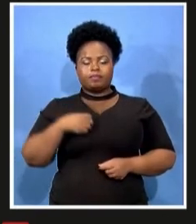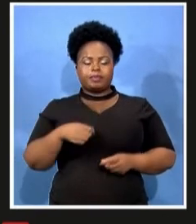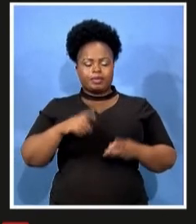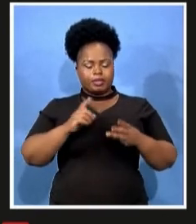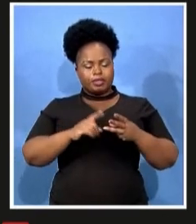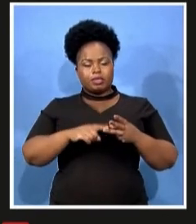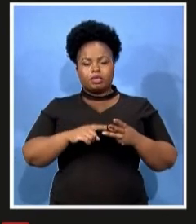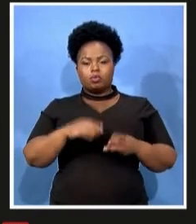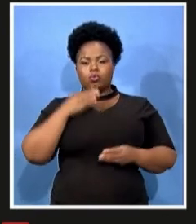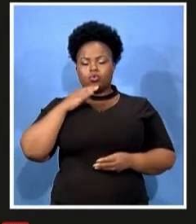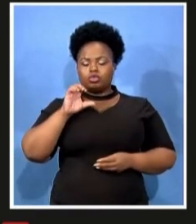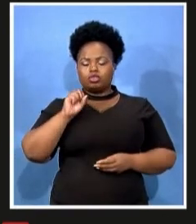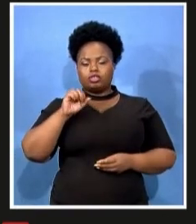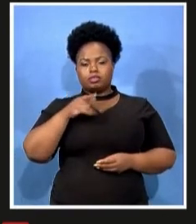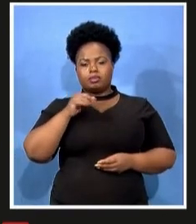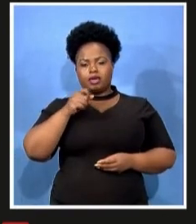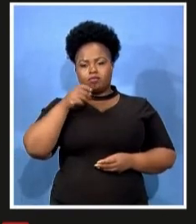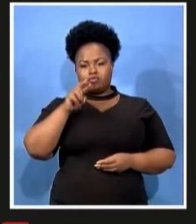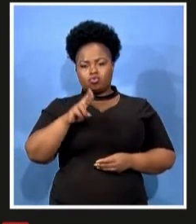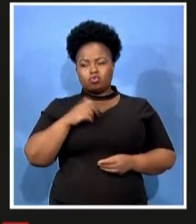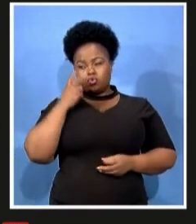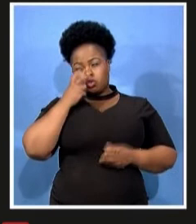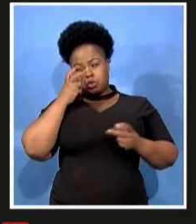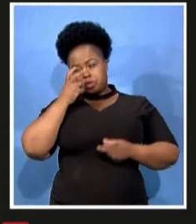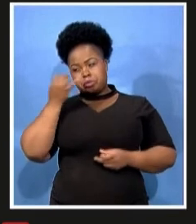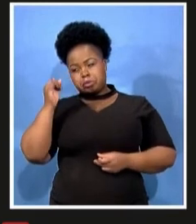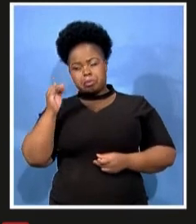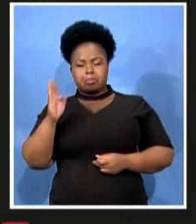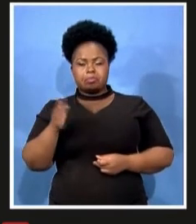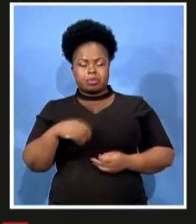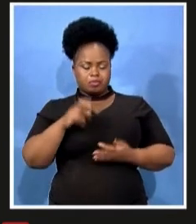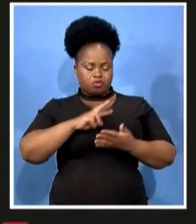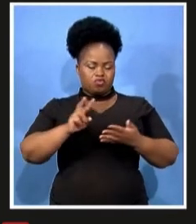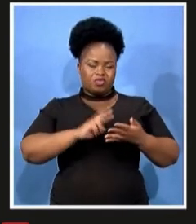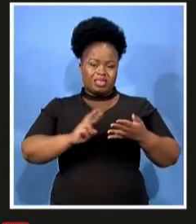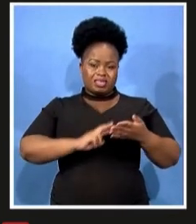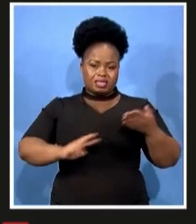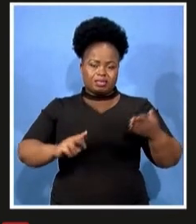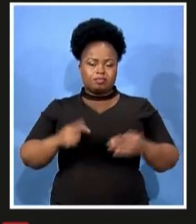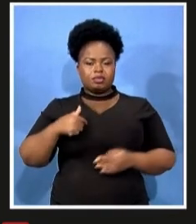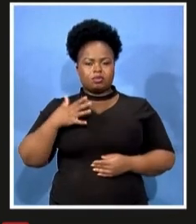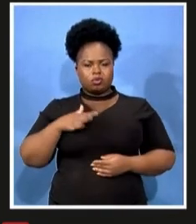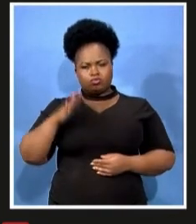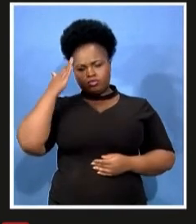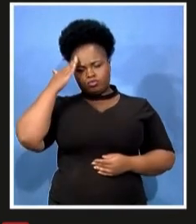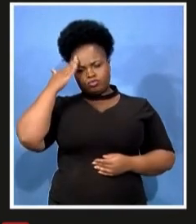it there. I just want to notice that this letter